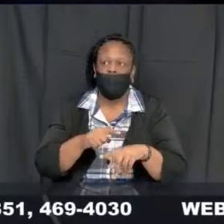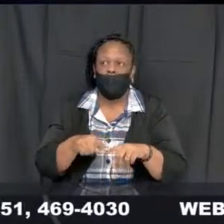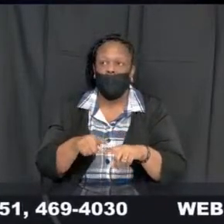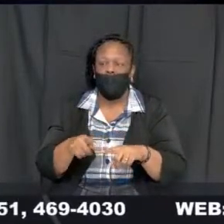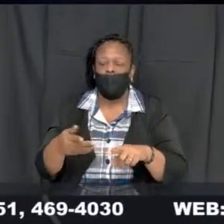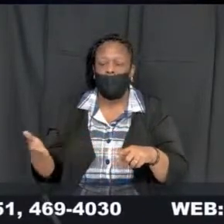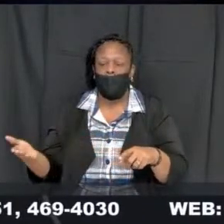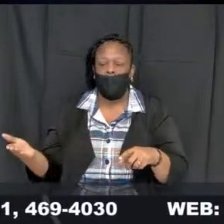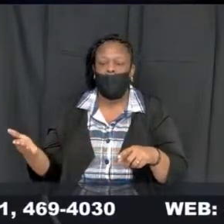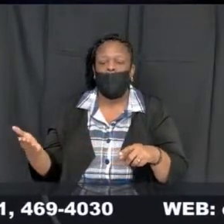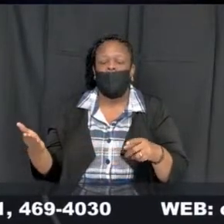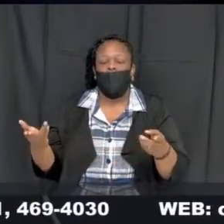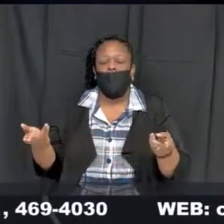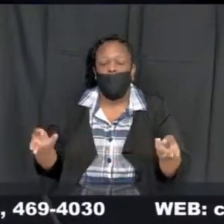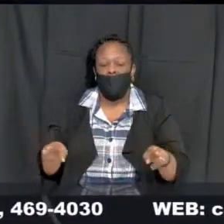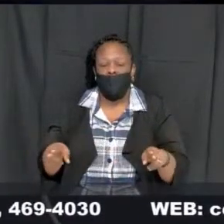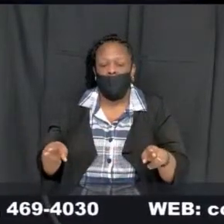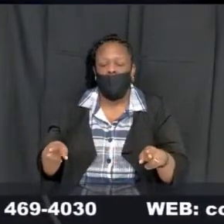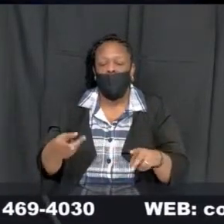since 2020.